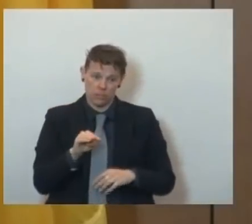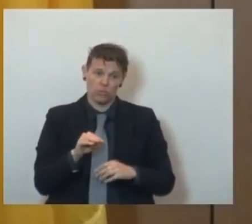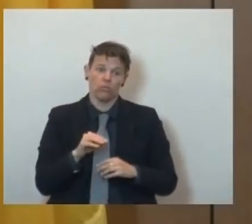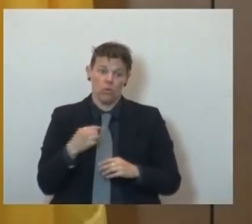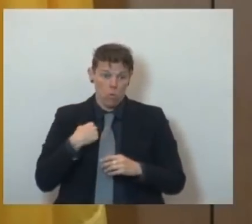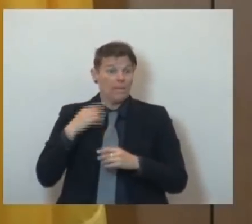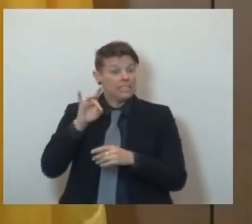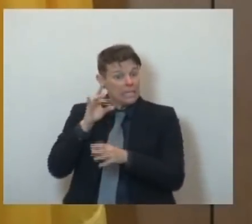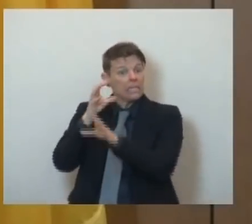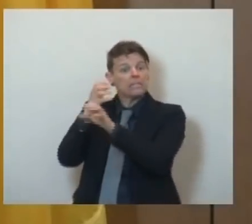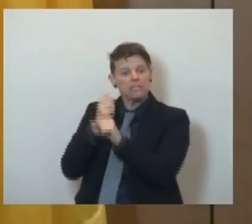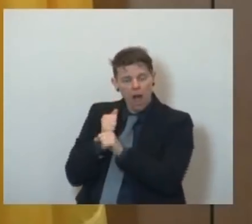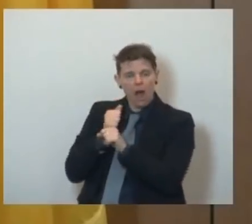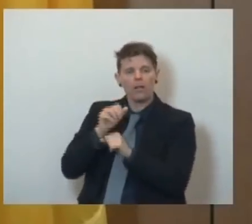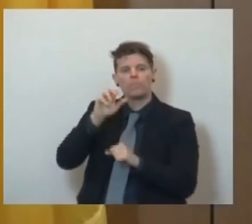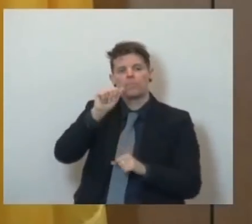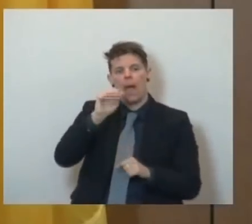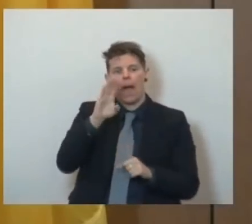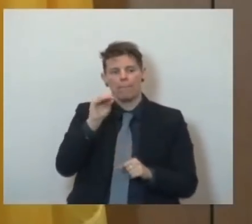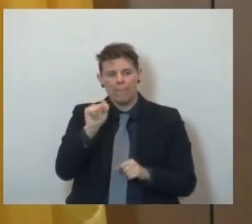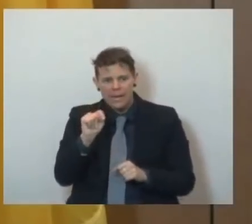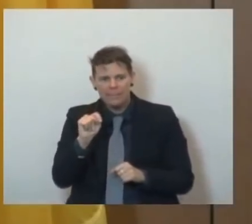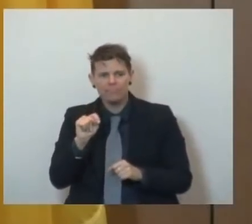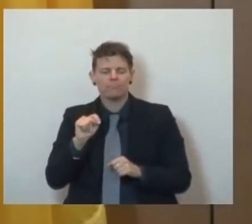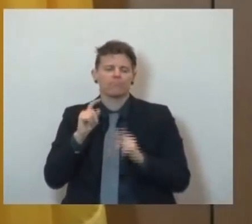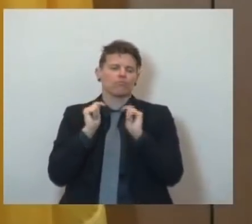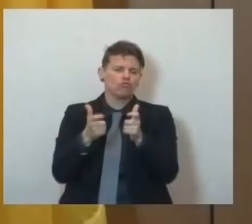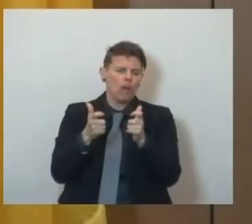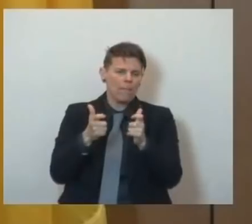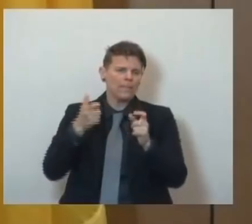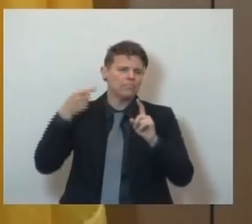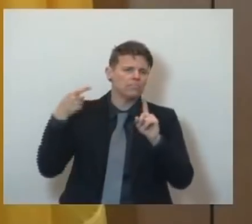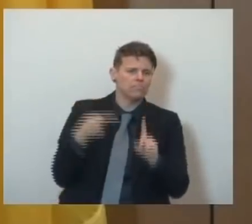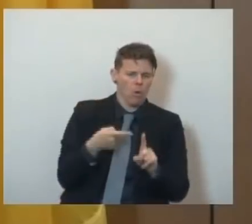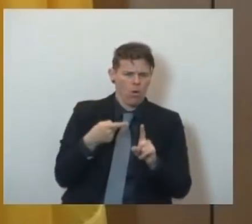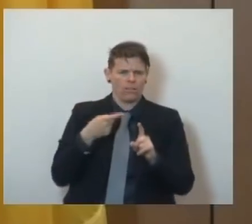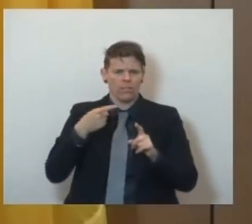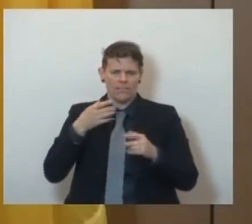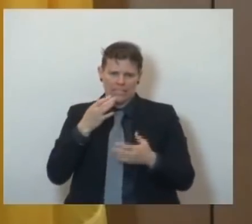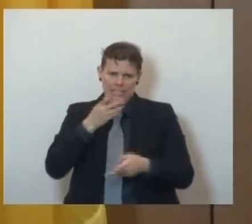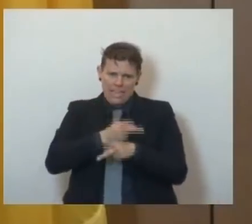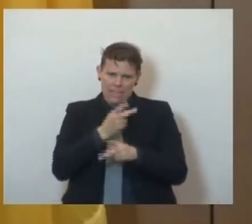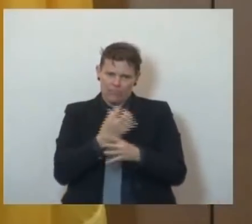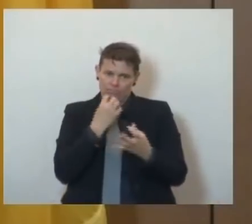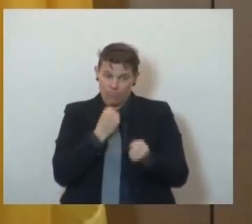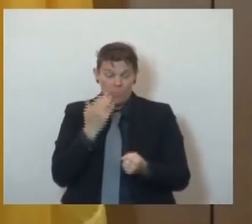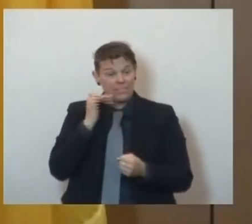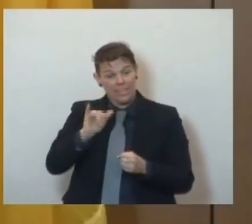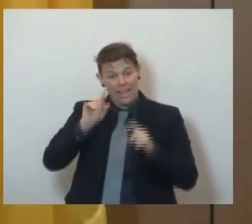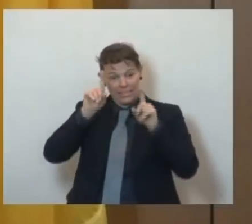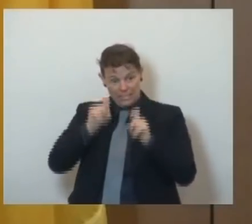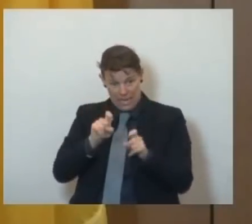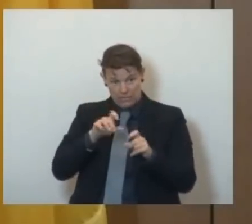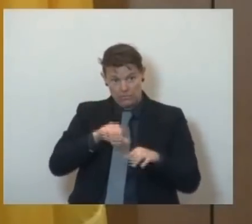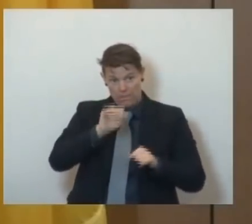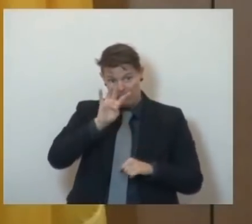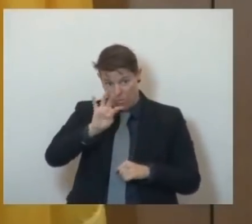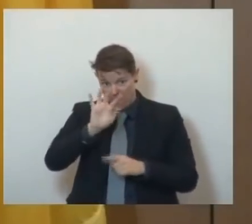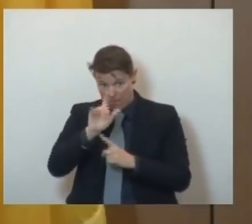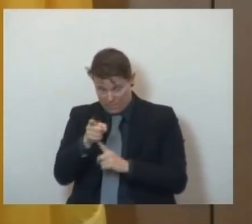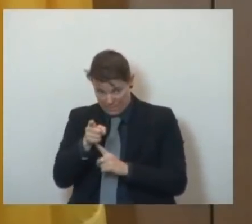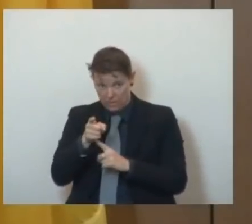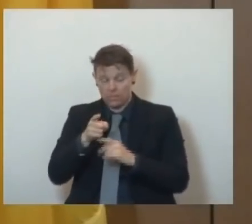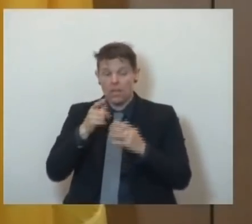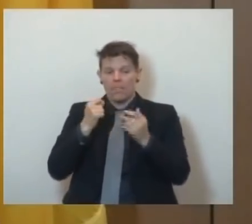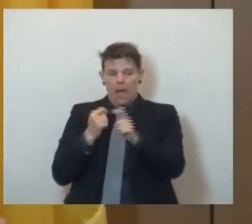and Cepheid that are rapid, what they call point of care. It means that you can run a test, takes about 45 minutes. It's one at a time. We do have an instrument